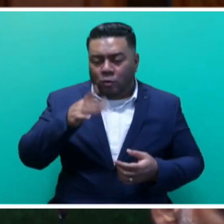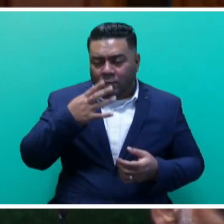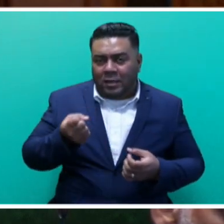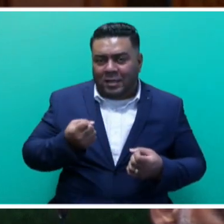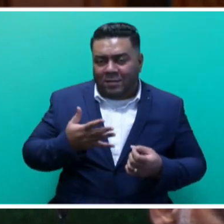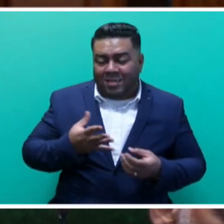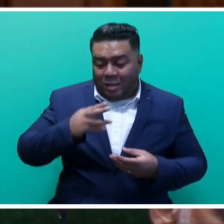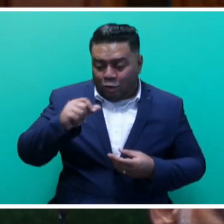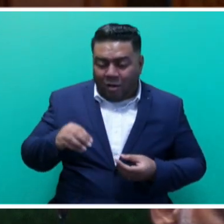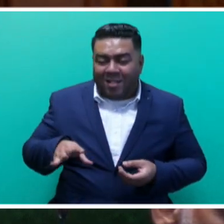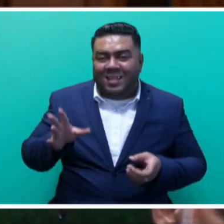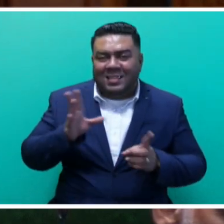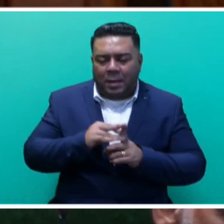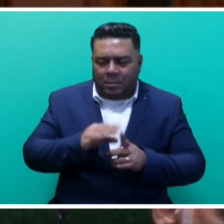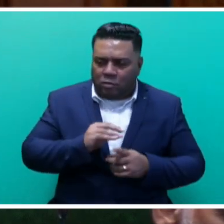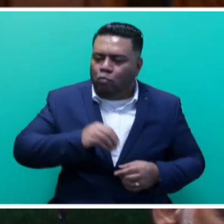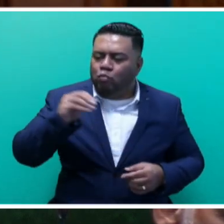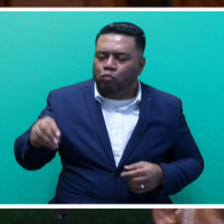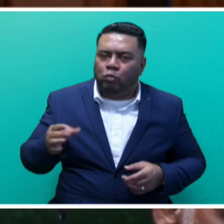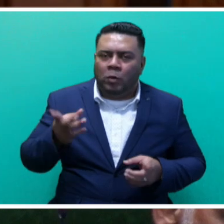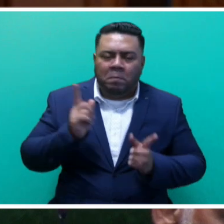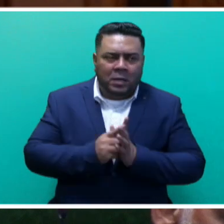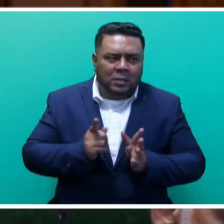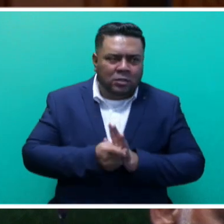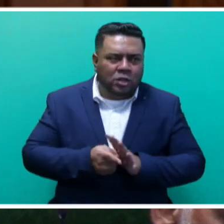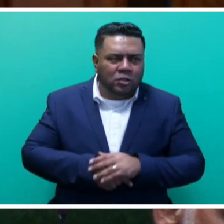samples within minutes.